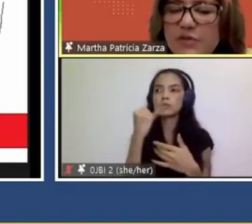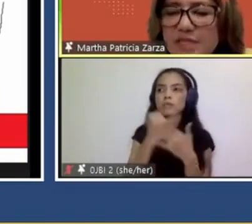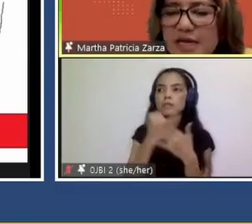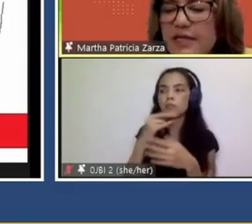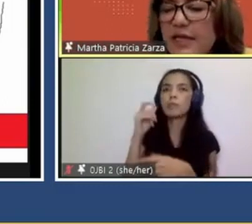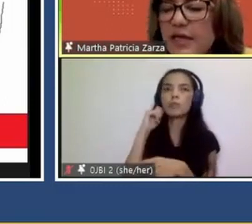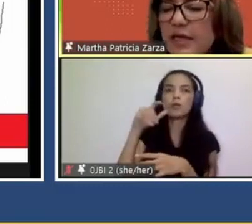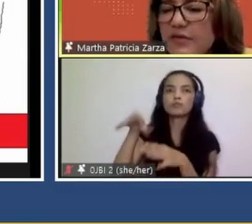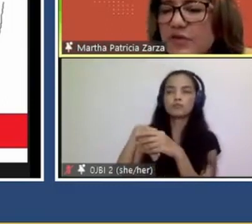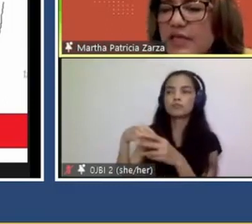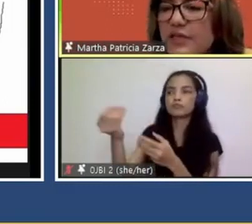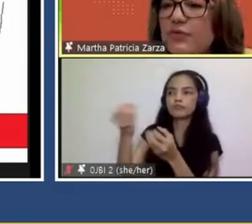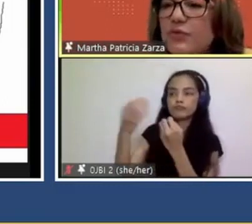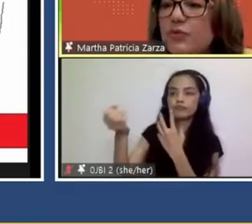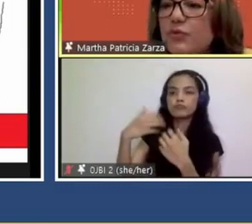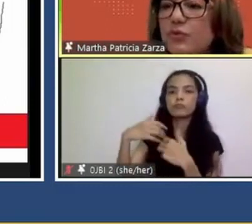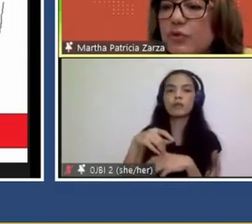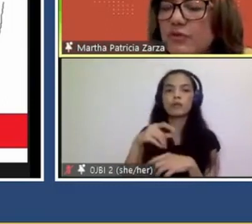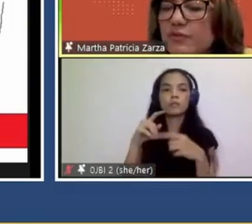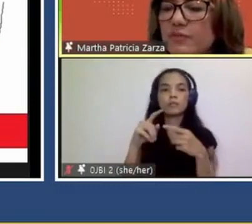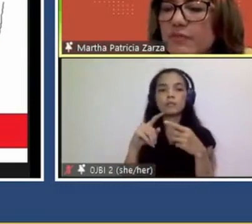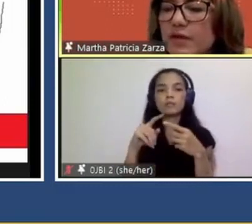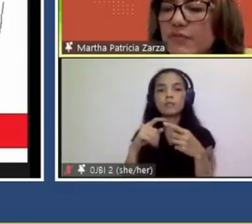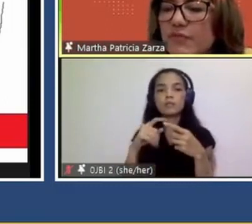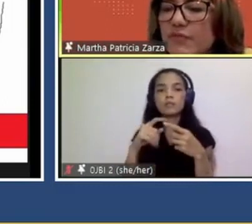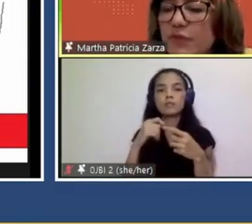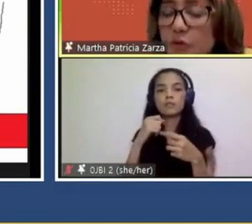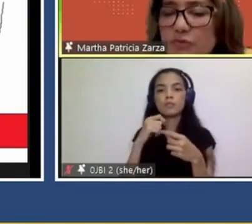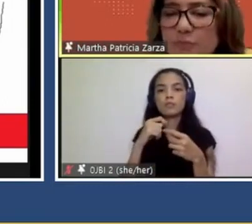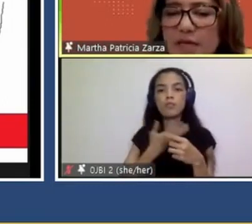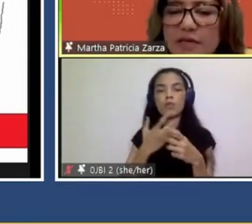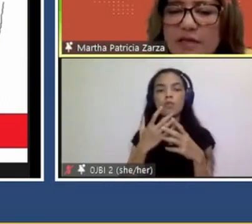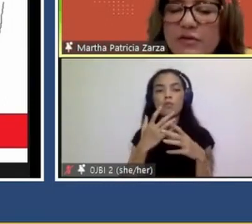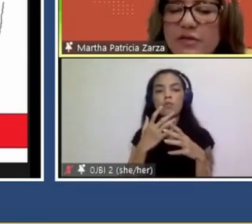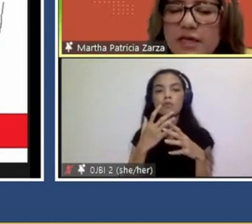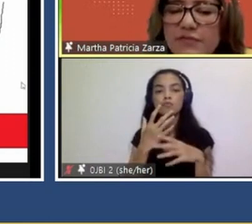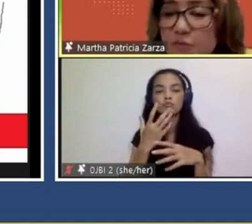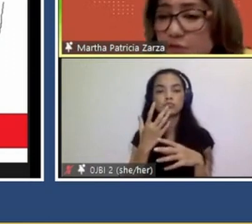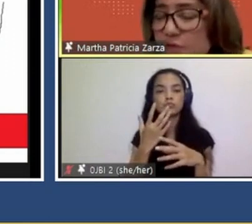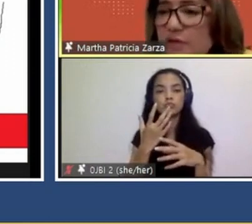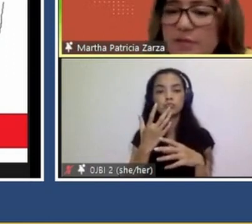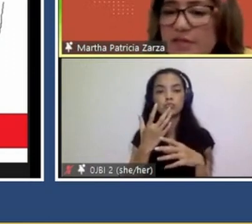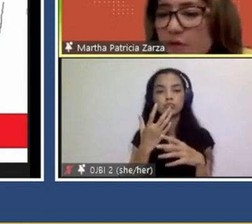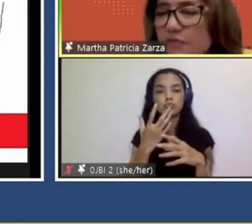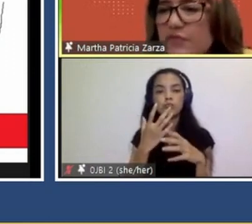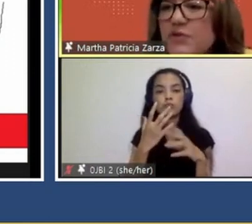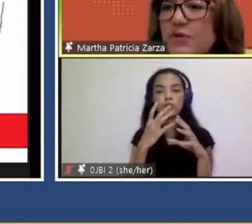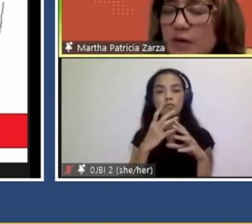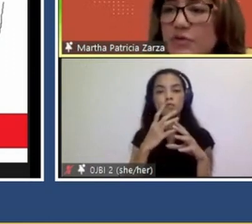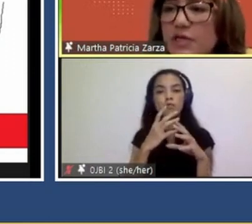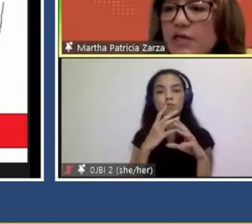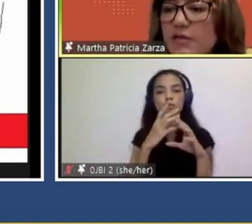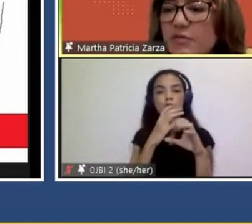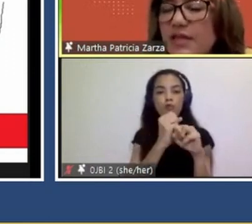very simple design, trying to focus mainly on the fumes and the best way of the fumes to